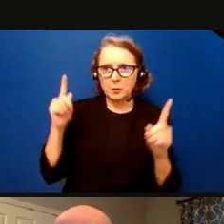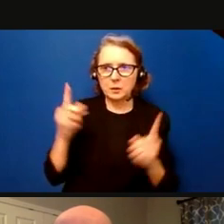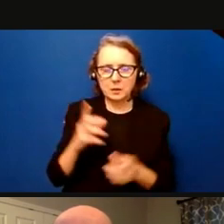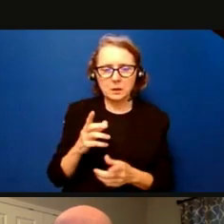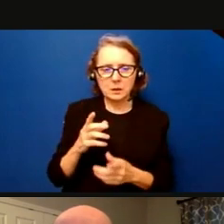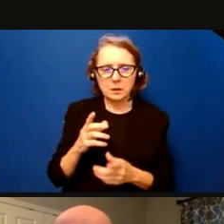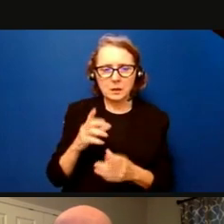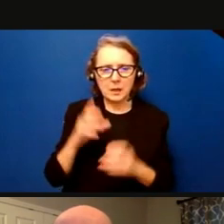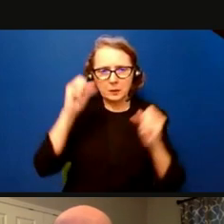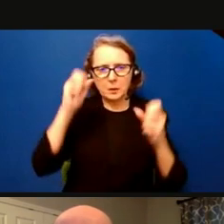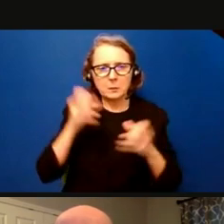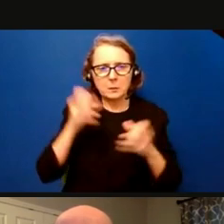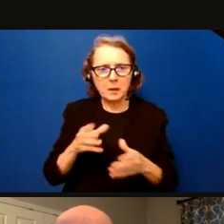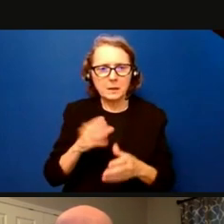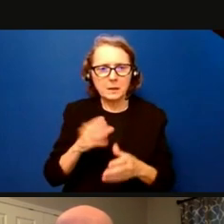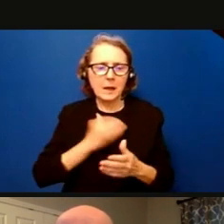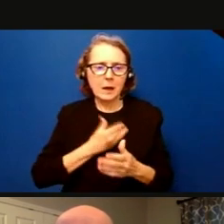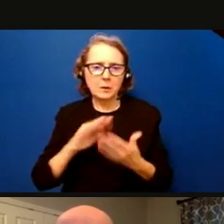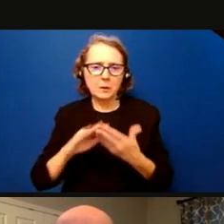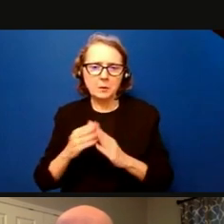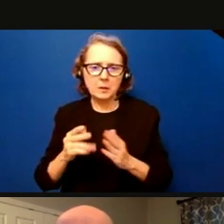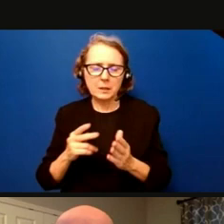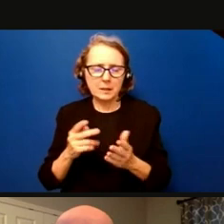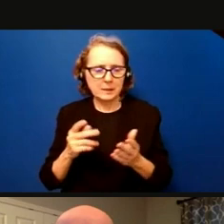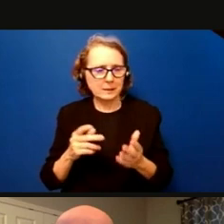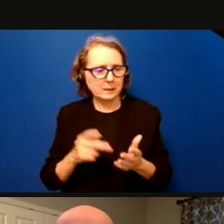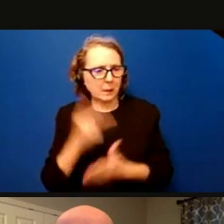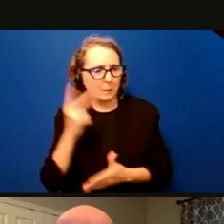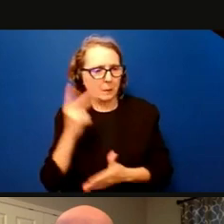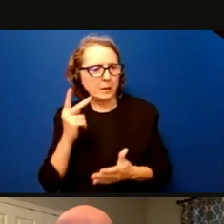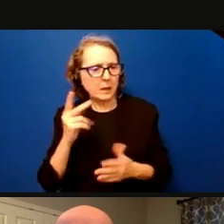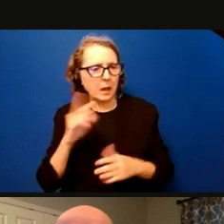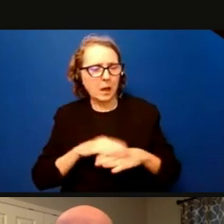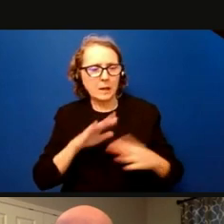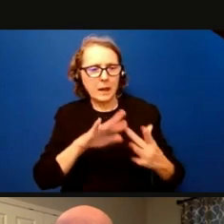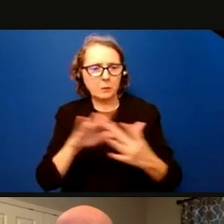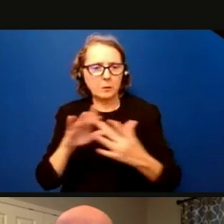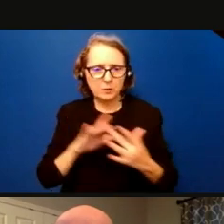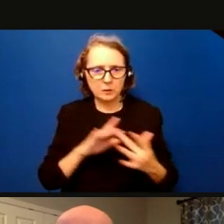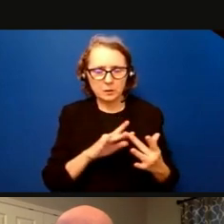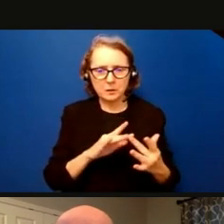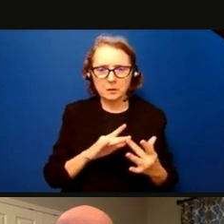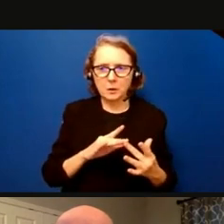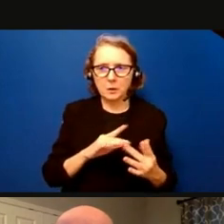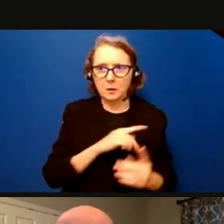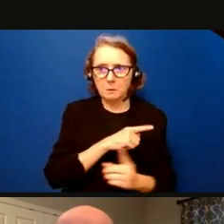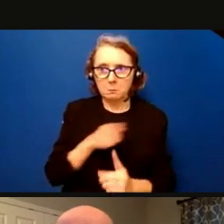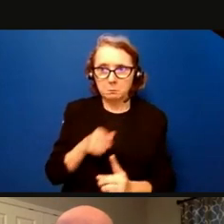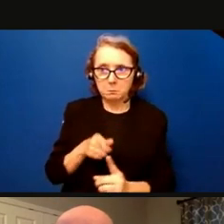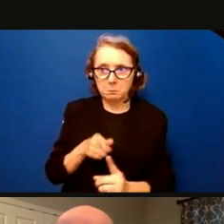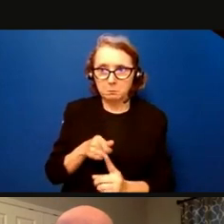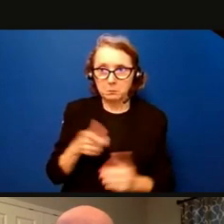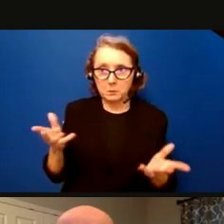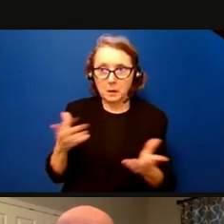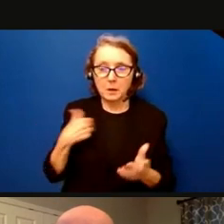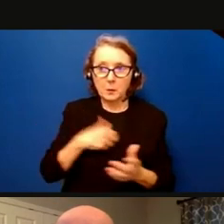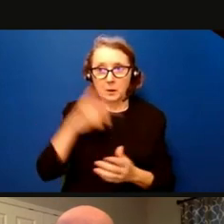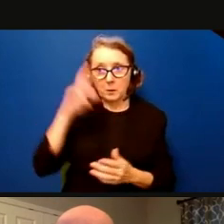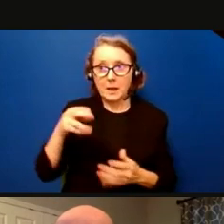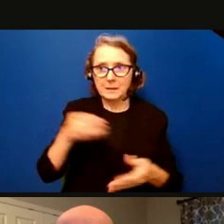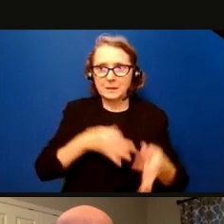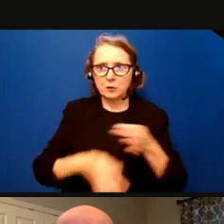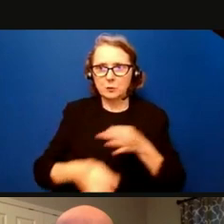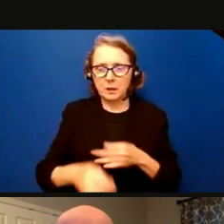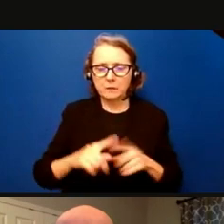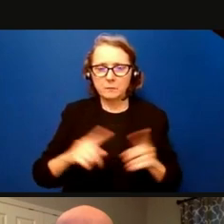incredible ways. And our community is doubling down on outreach. So to get to the point, we realize it's a trade-off, but